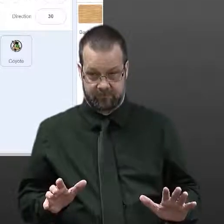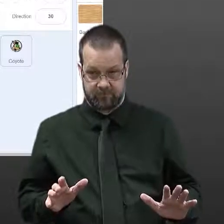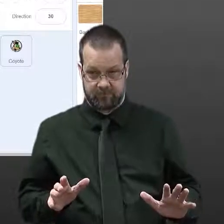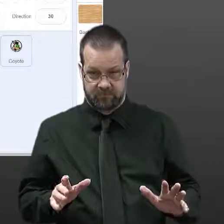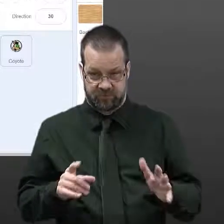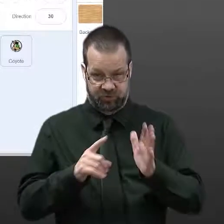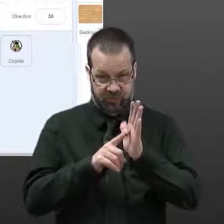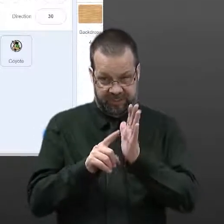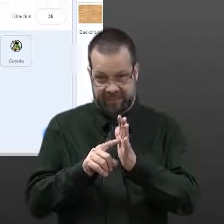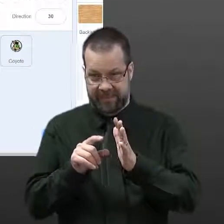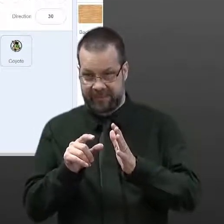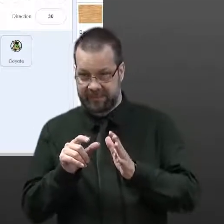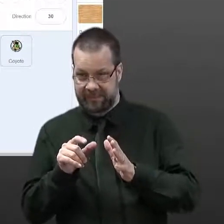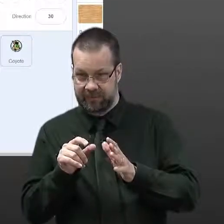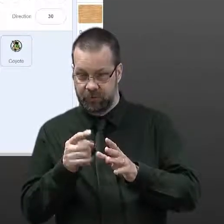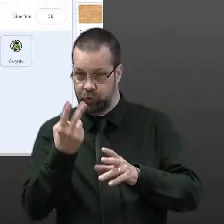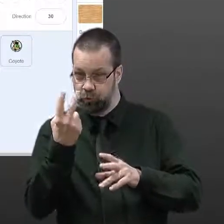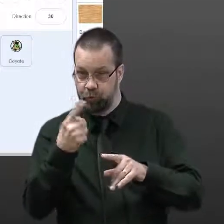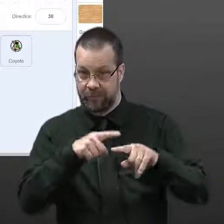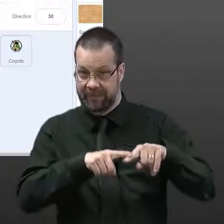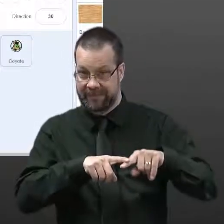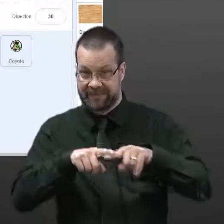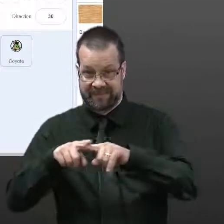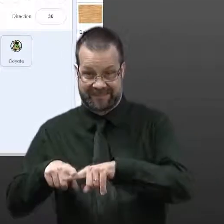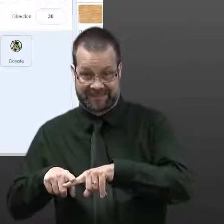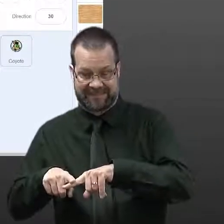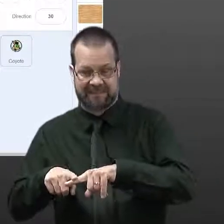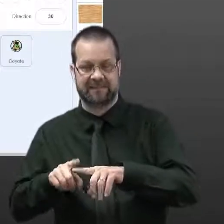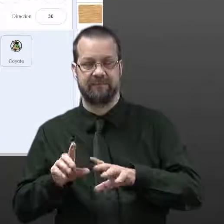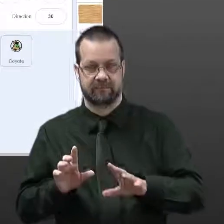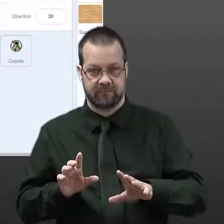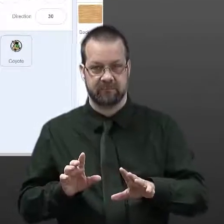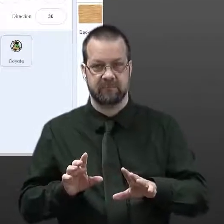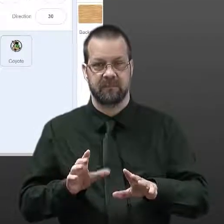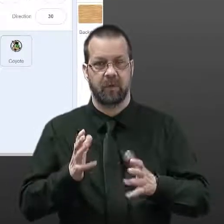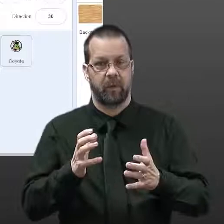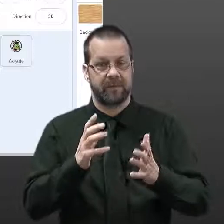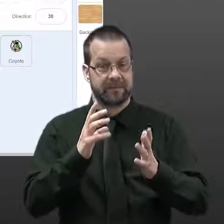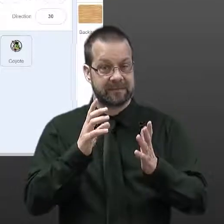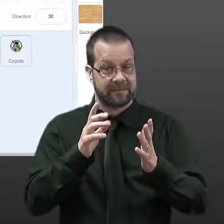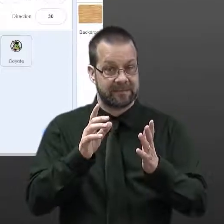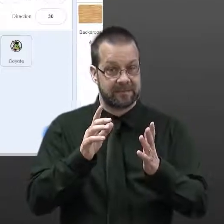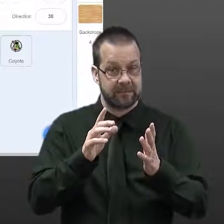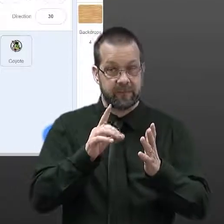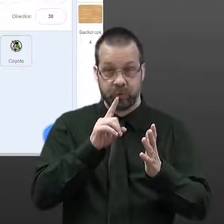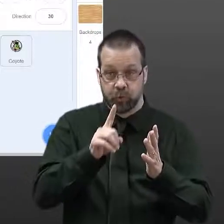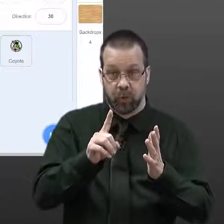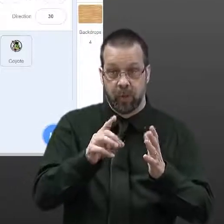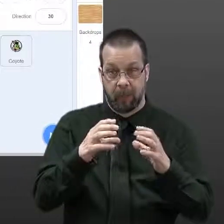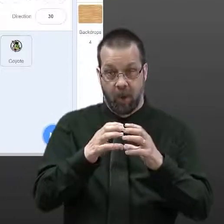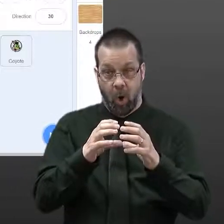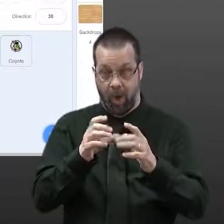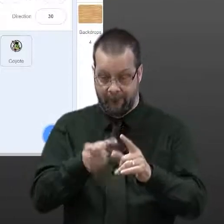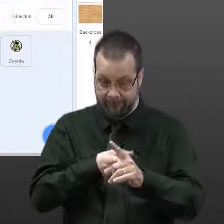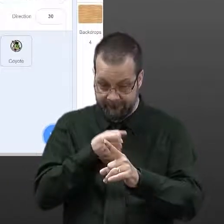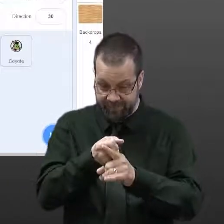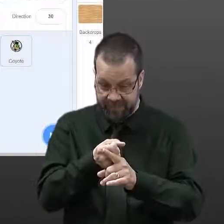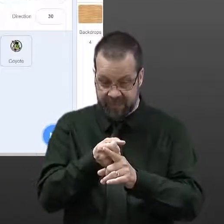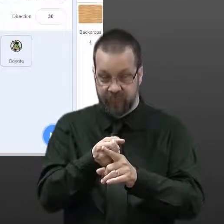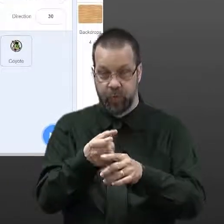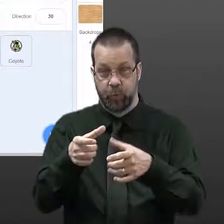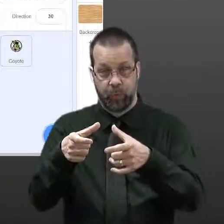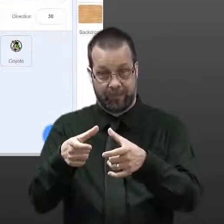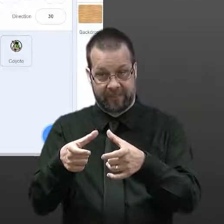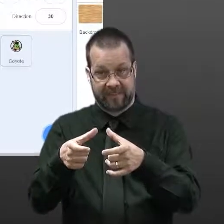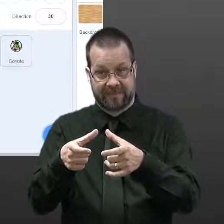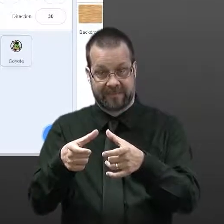that we are checking for the two conditions, we want to do something where the ball hits the rim. So we're going